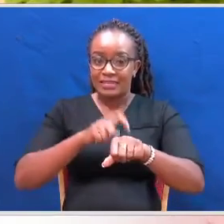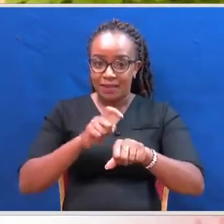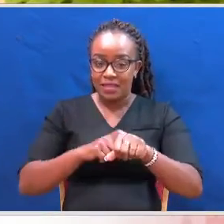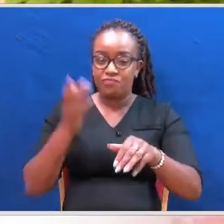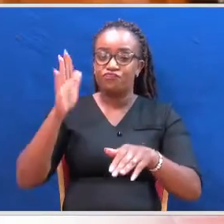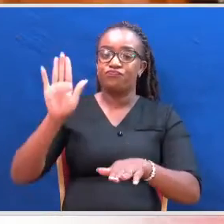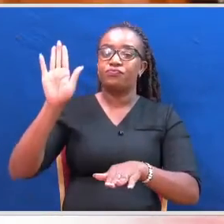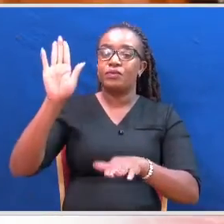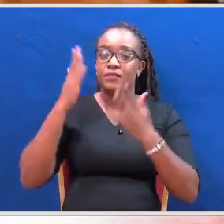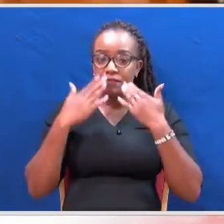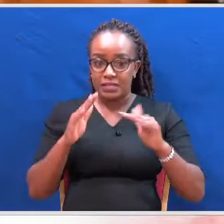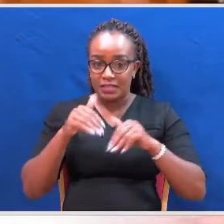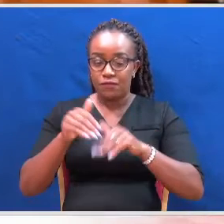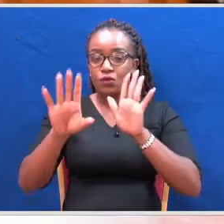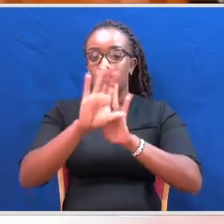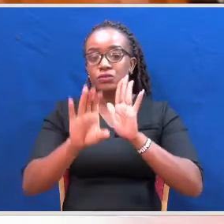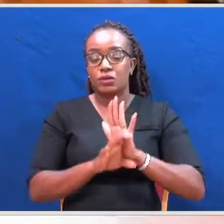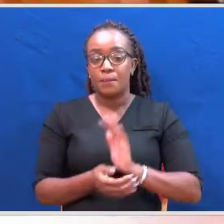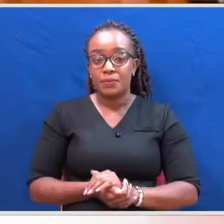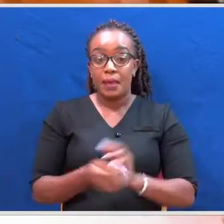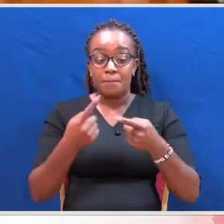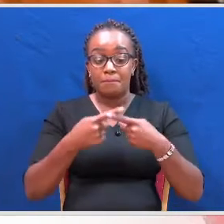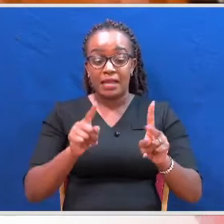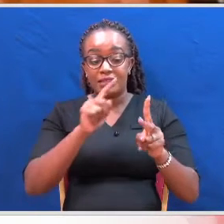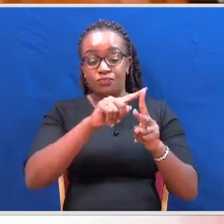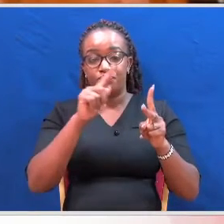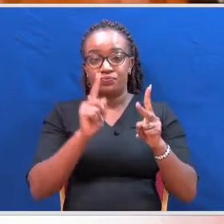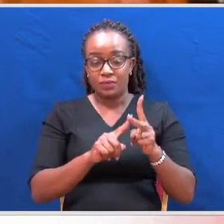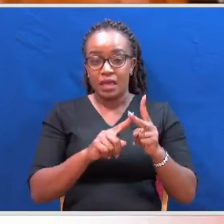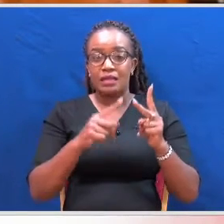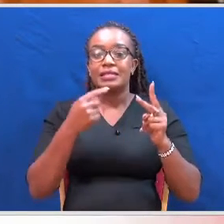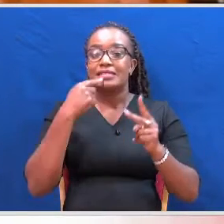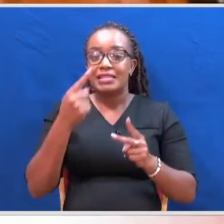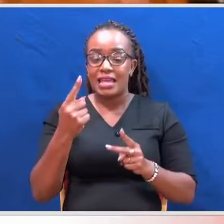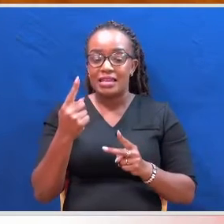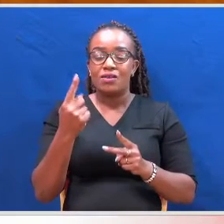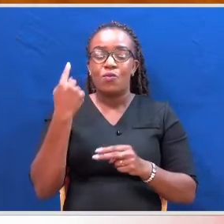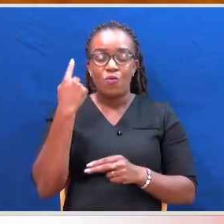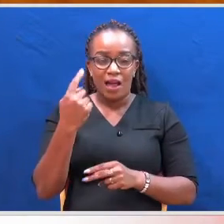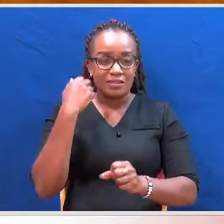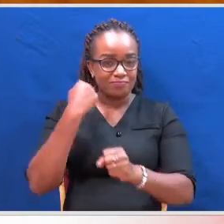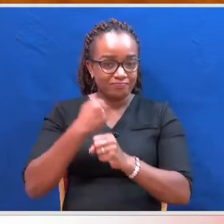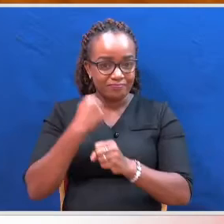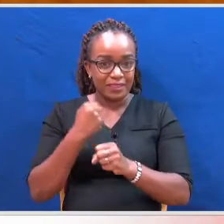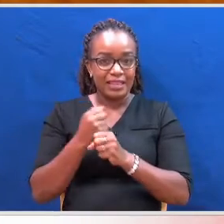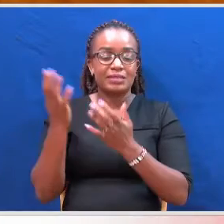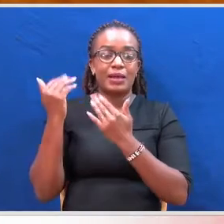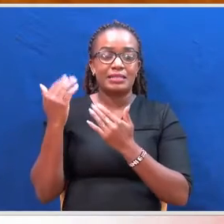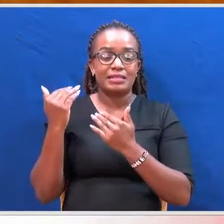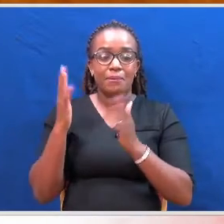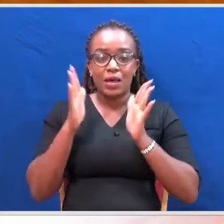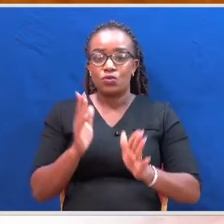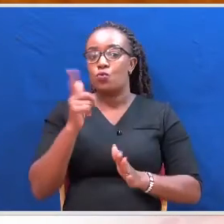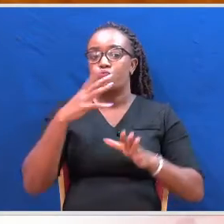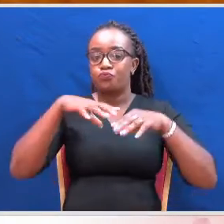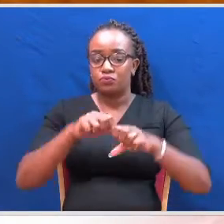it's the constitution. But the two revealed that bridging the rift is only one of the many tasks that await Maraga's heir. His